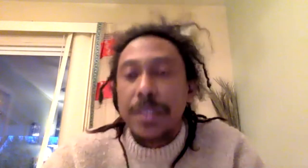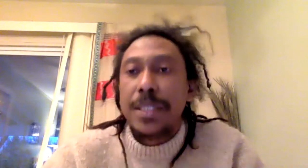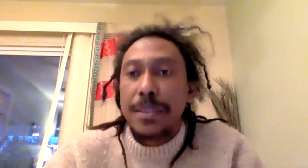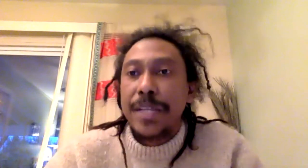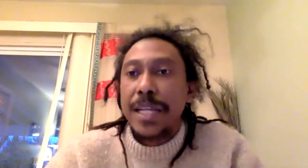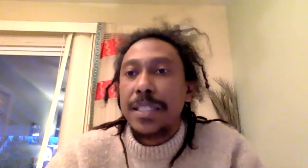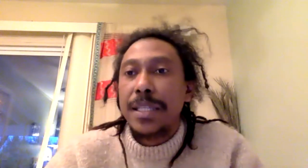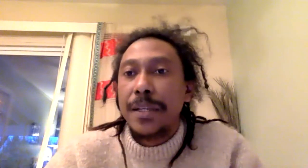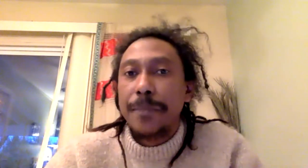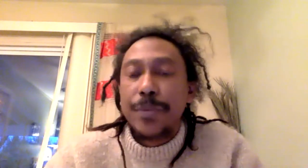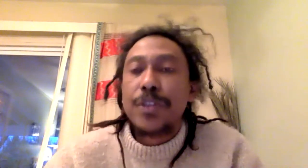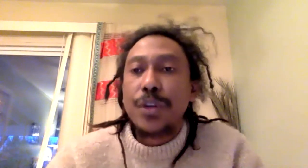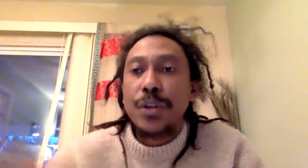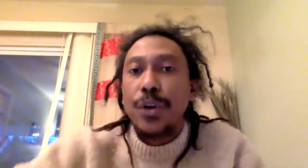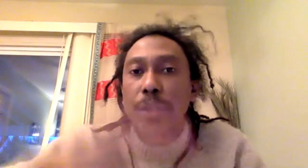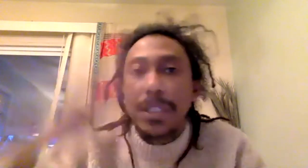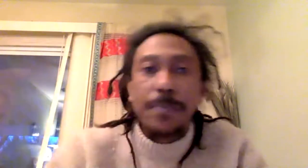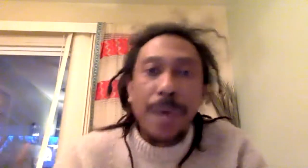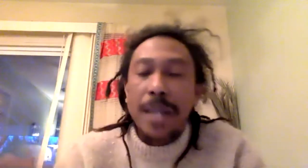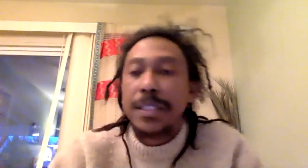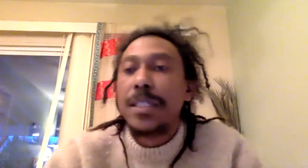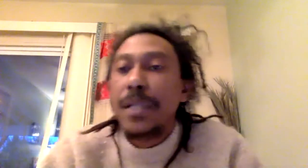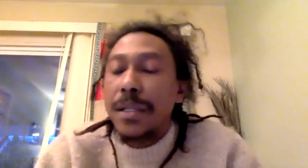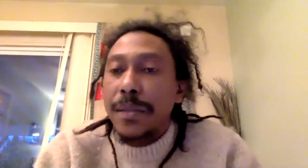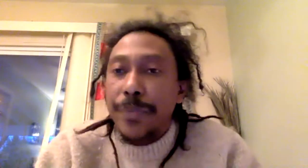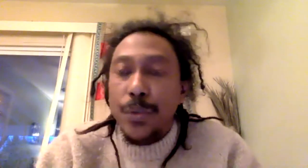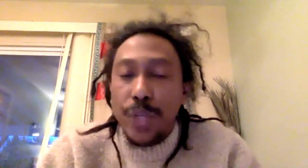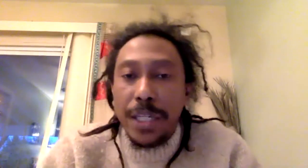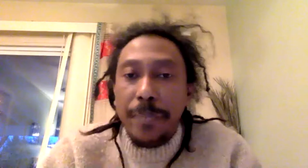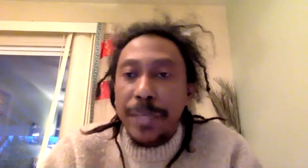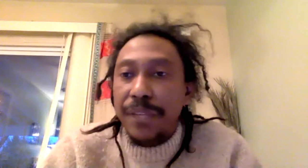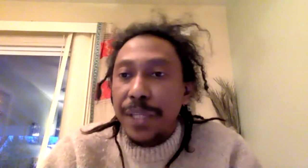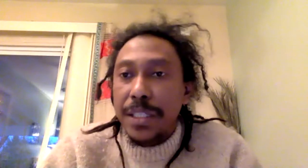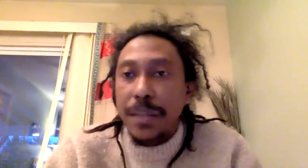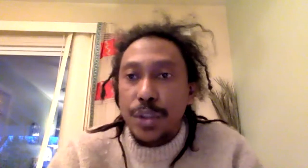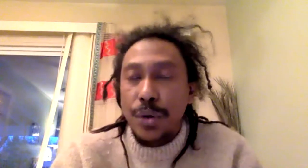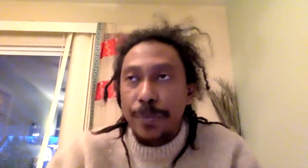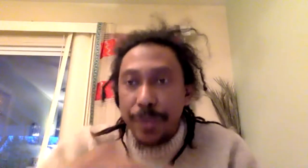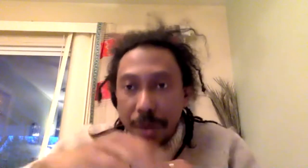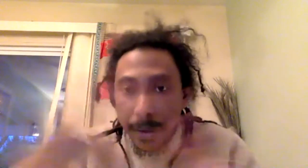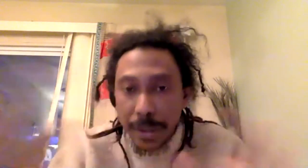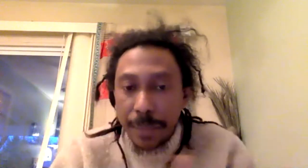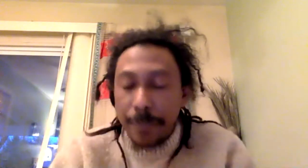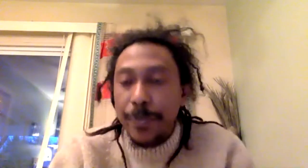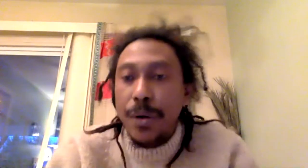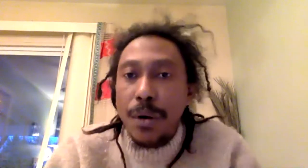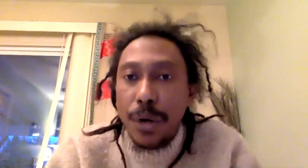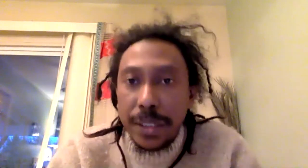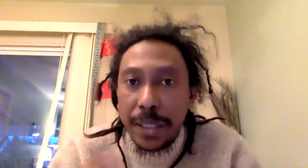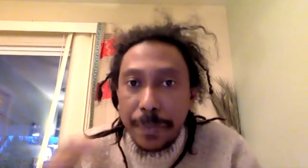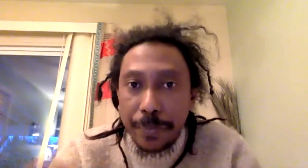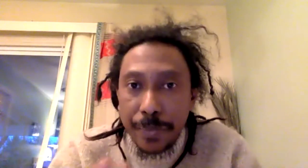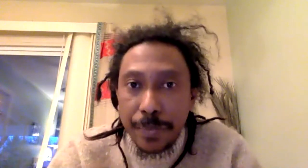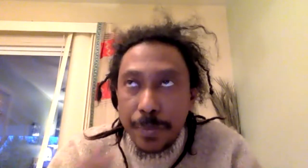benedictions. So those parts, really big things. So in all